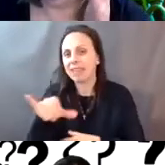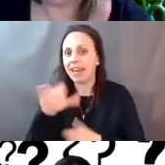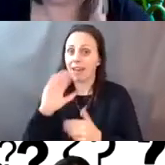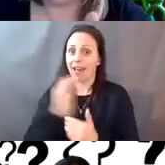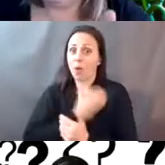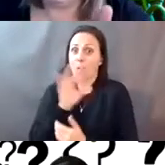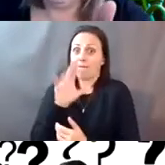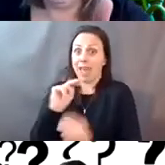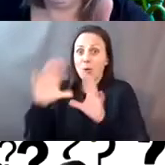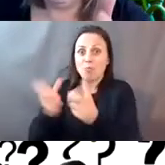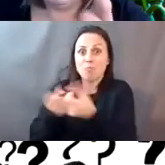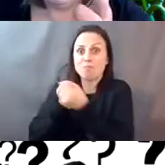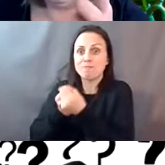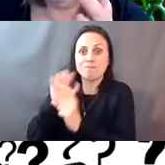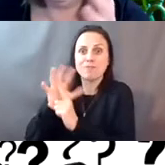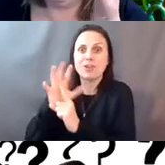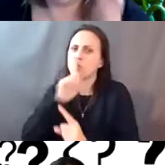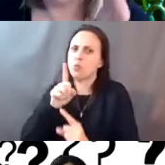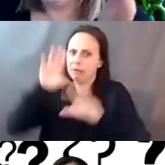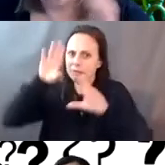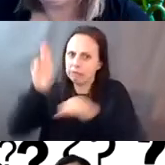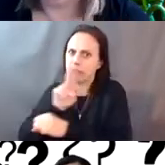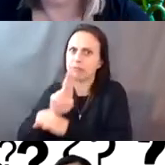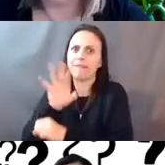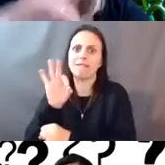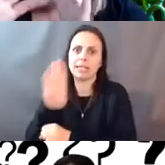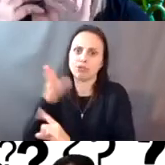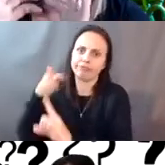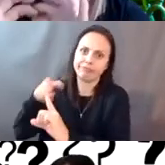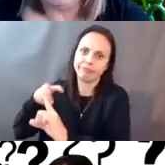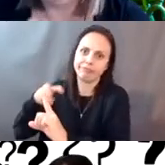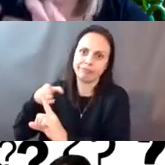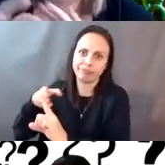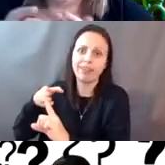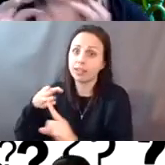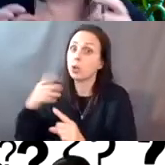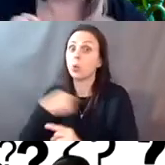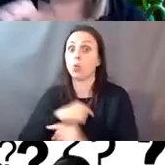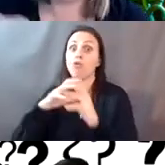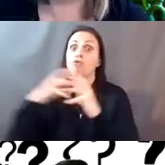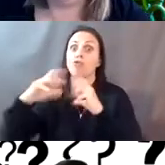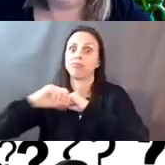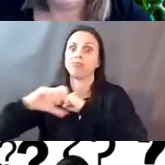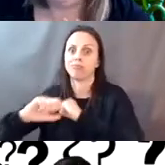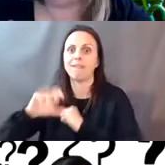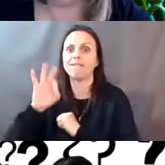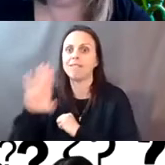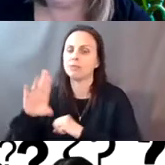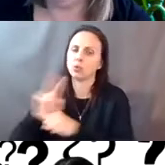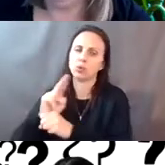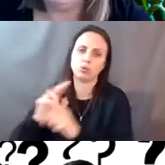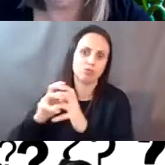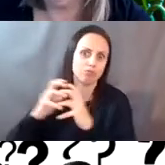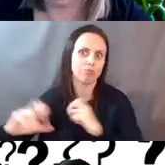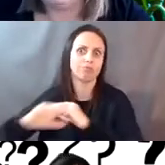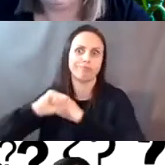is very Facebook centric. So we did a lot of stuff. We leveraged the hell out of